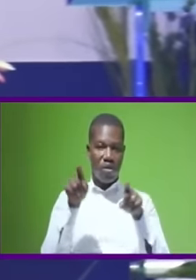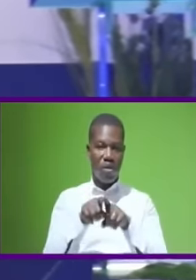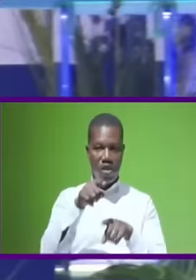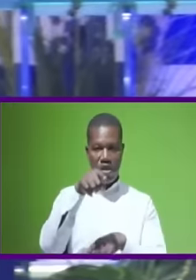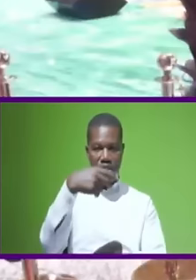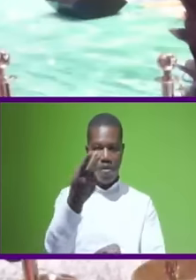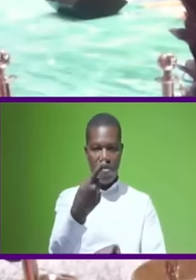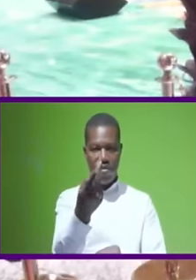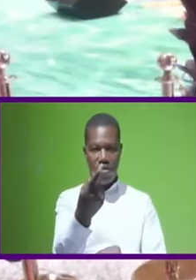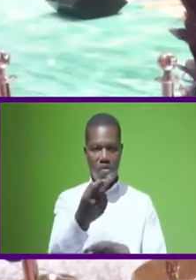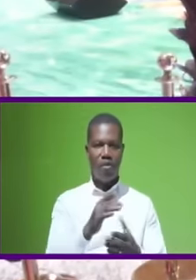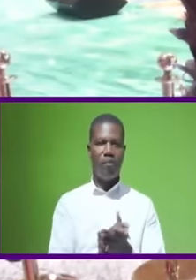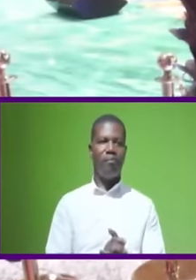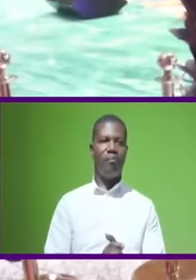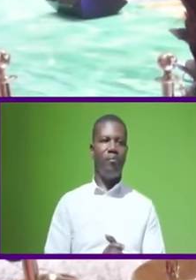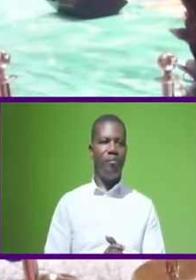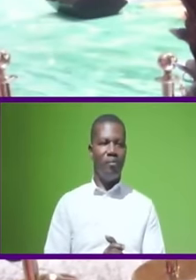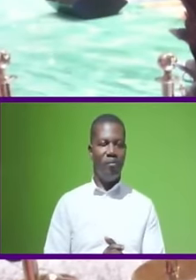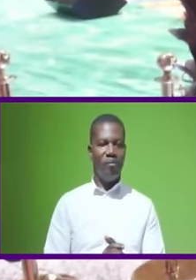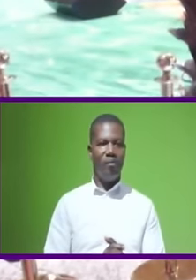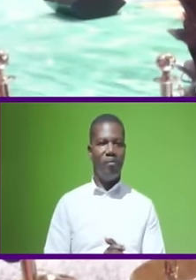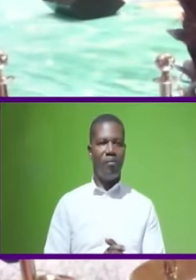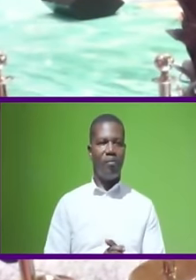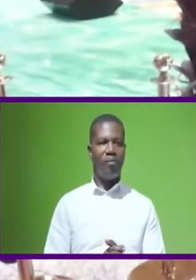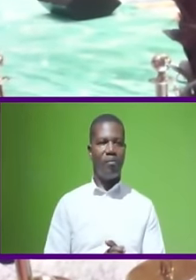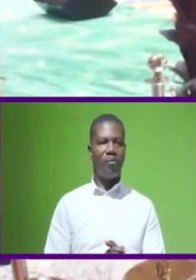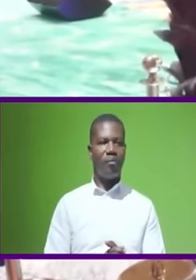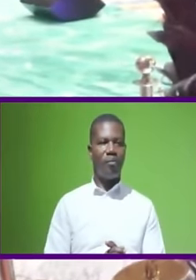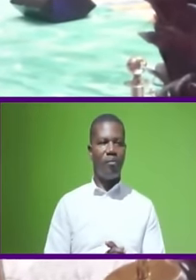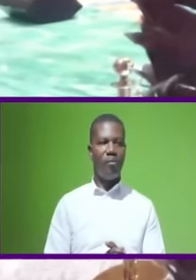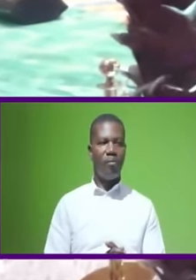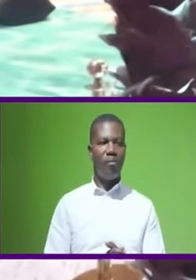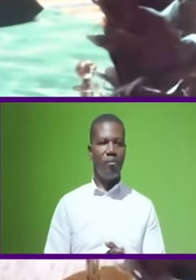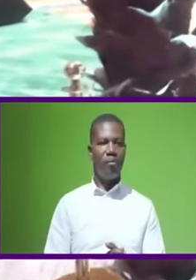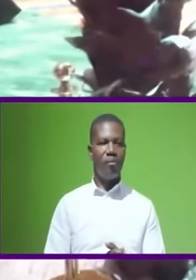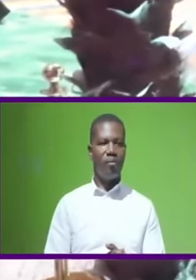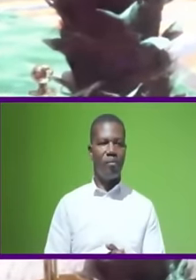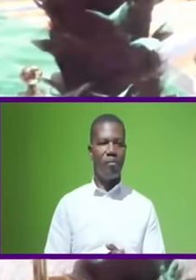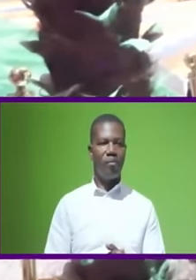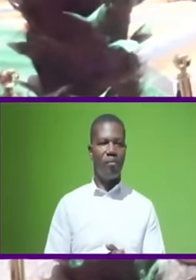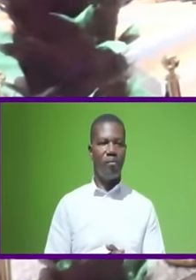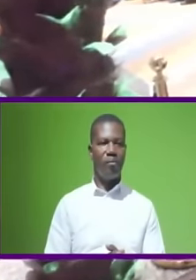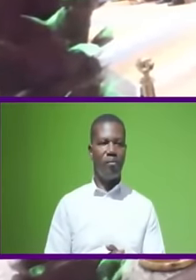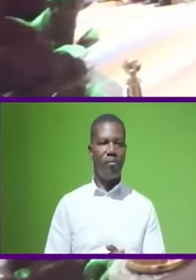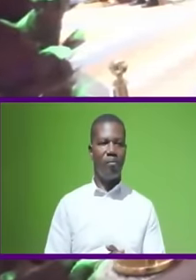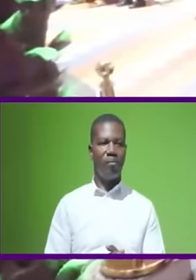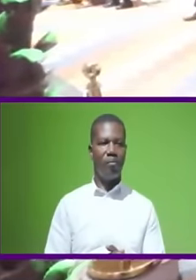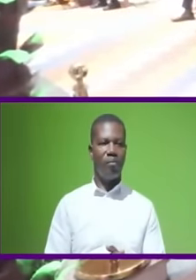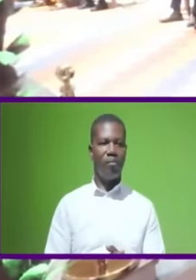your pastor and you are not my church member. You are my brother and you are also my brethren.